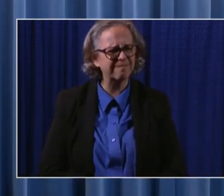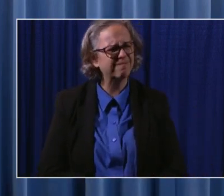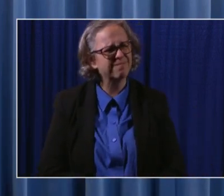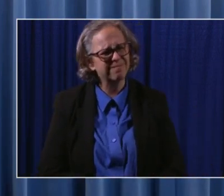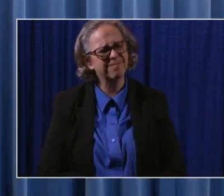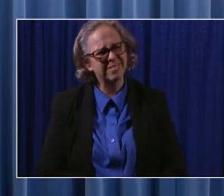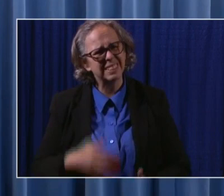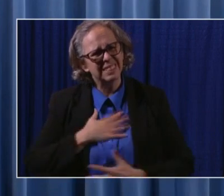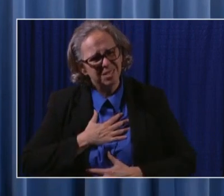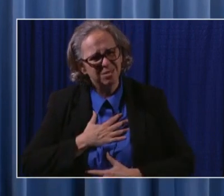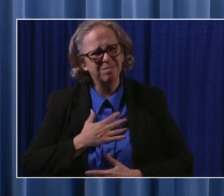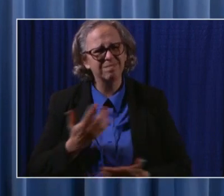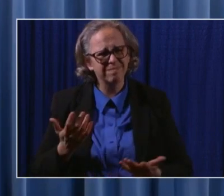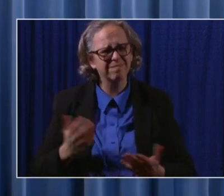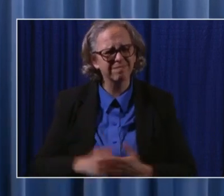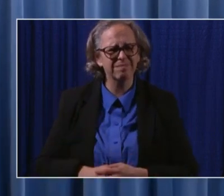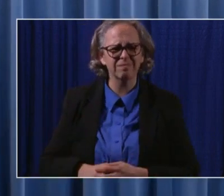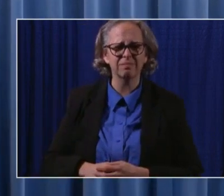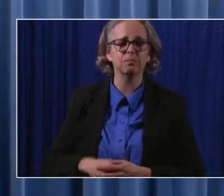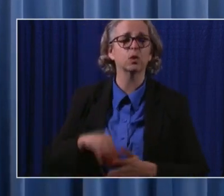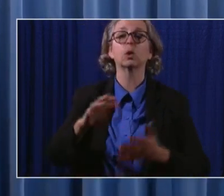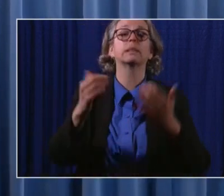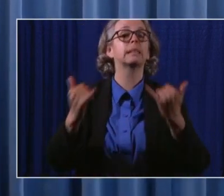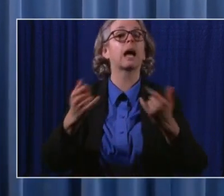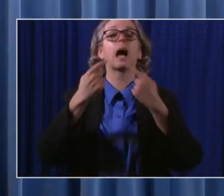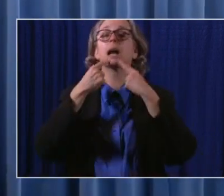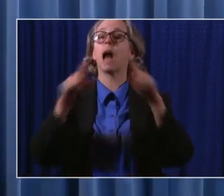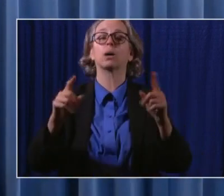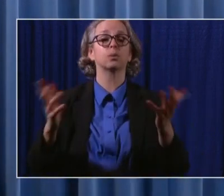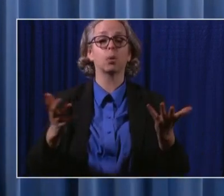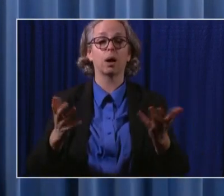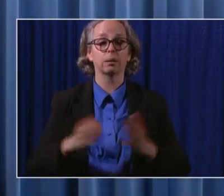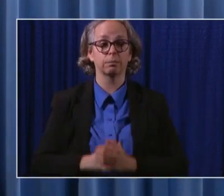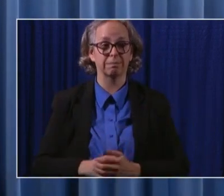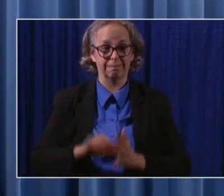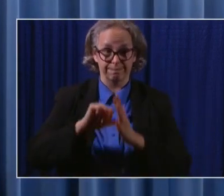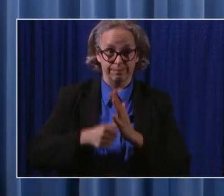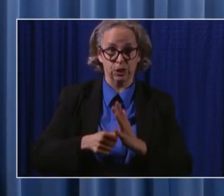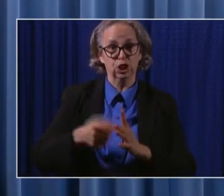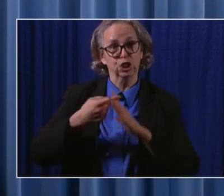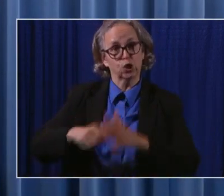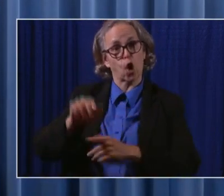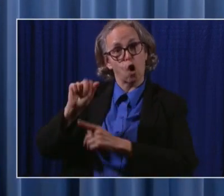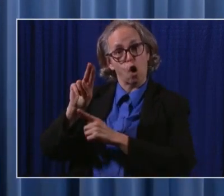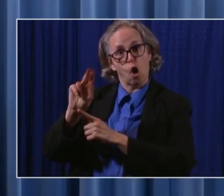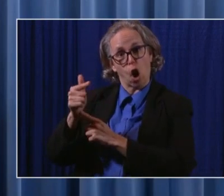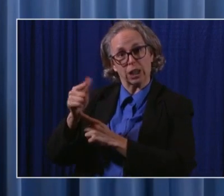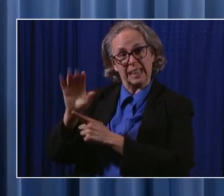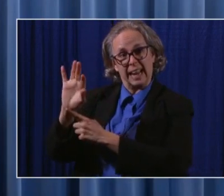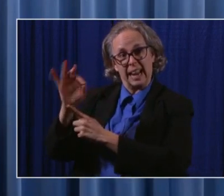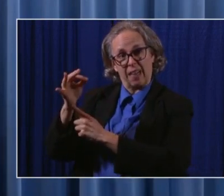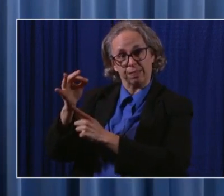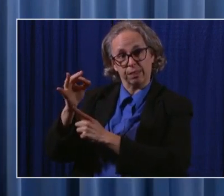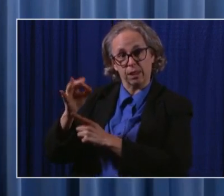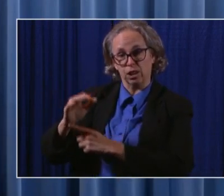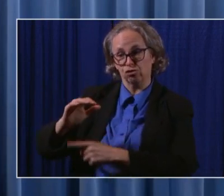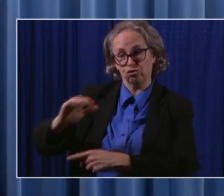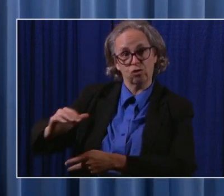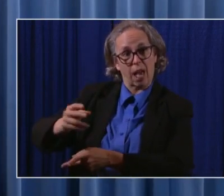worry. We are announcing today that effective August 9th, child care providers in Ohio may return to their